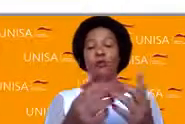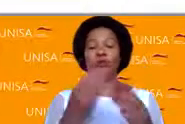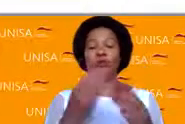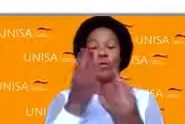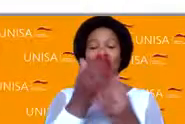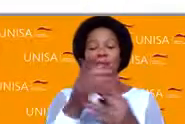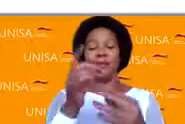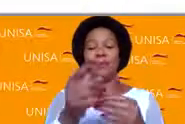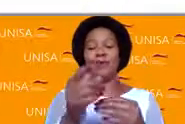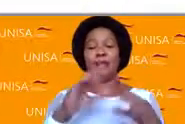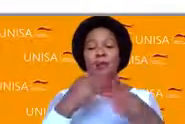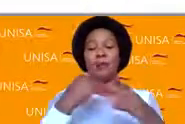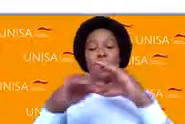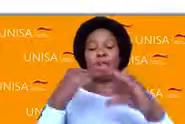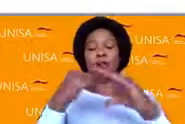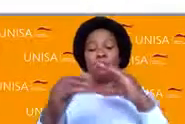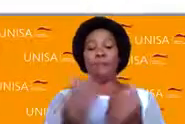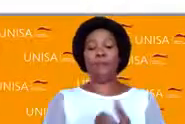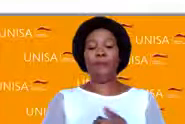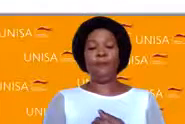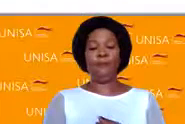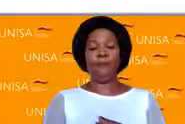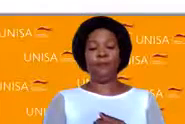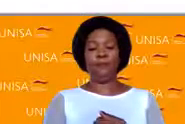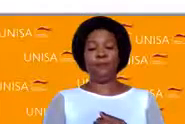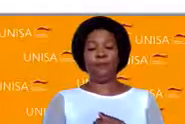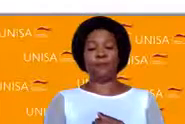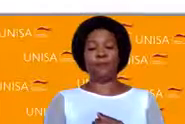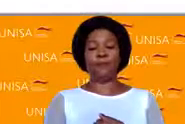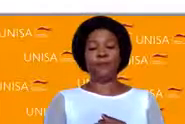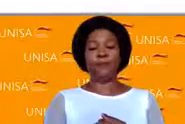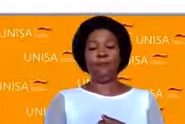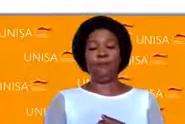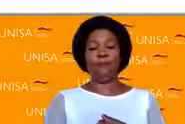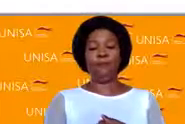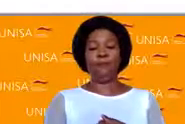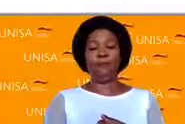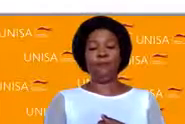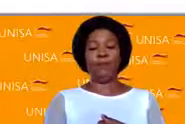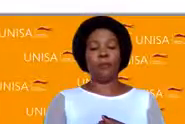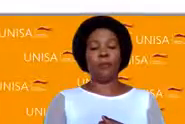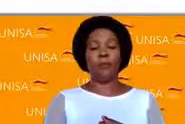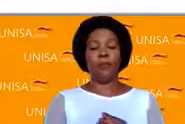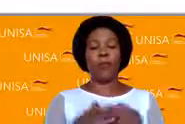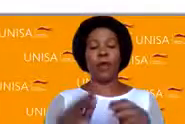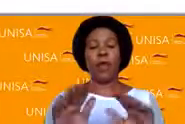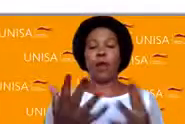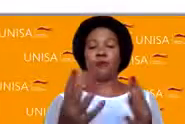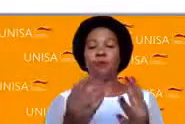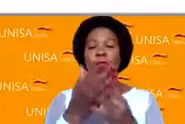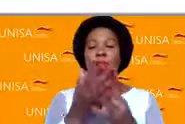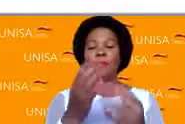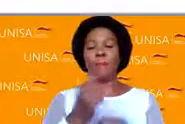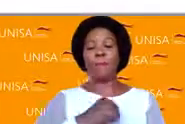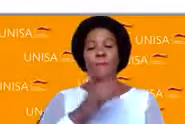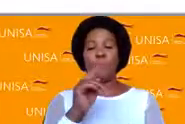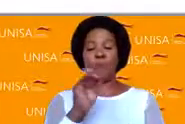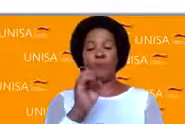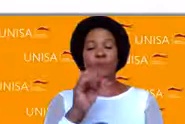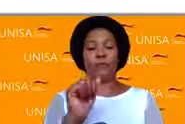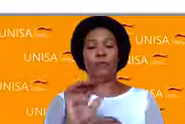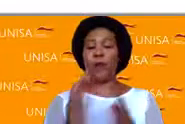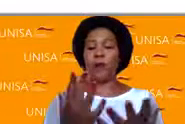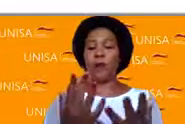to sign in. So just for new students as well, how do you access myUnisa,